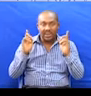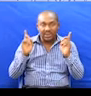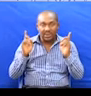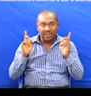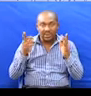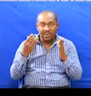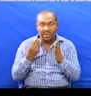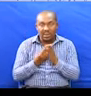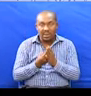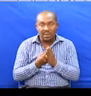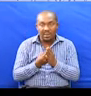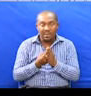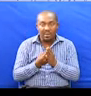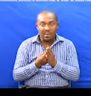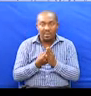arthropods.